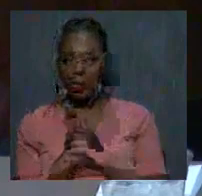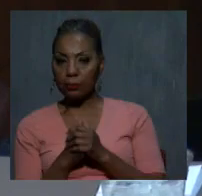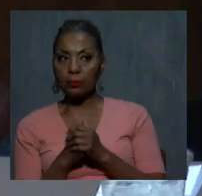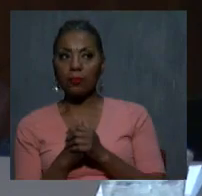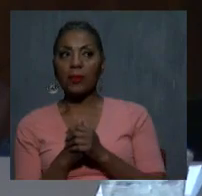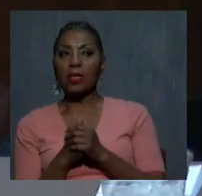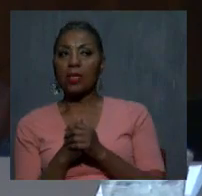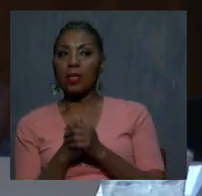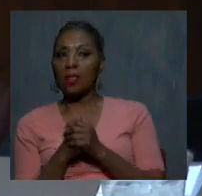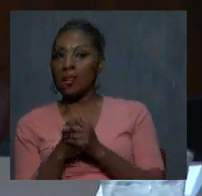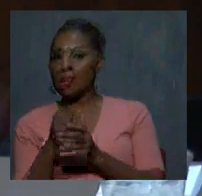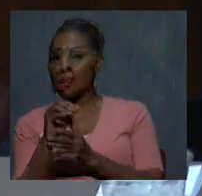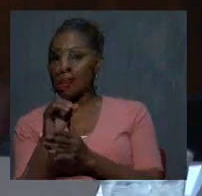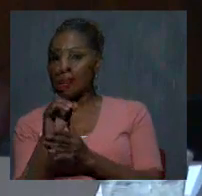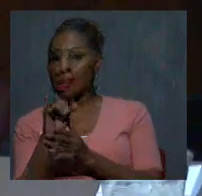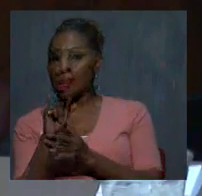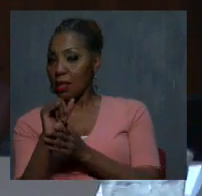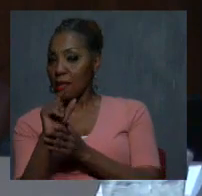With item number,